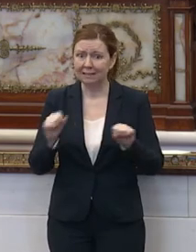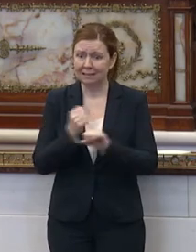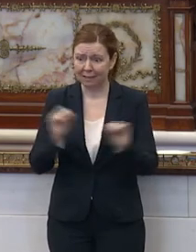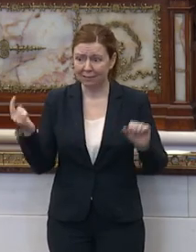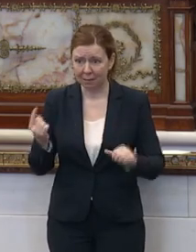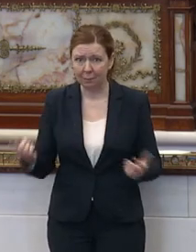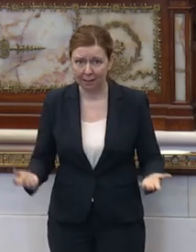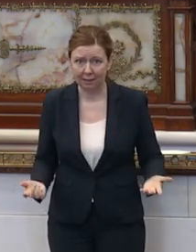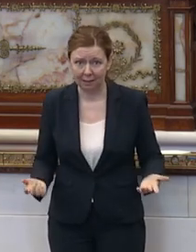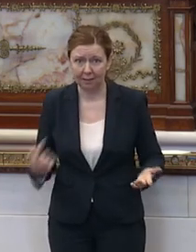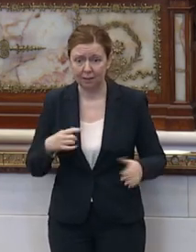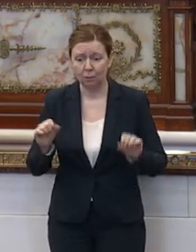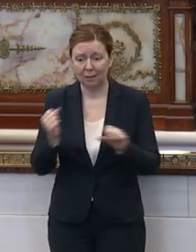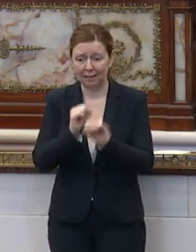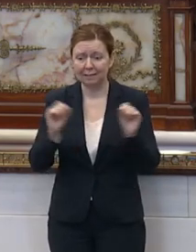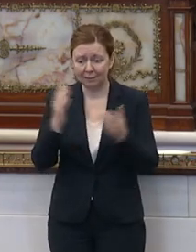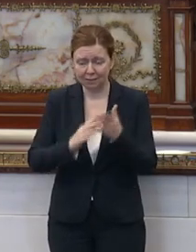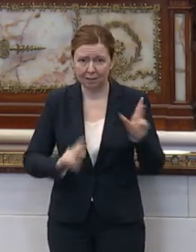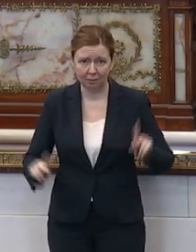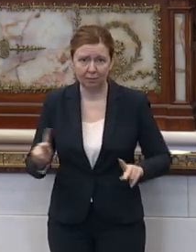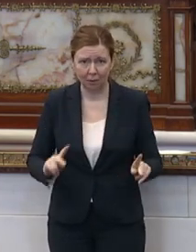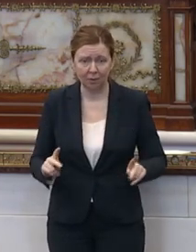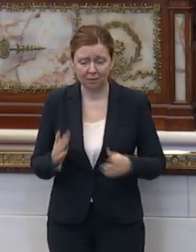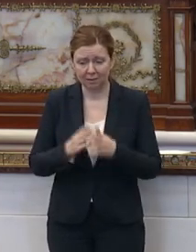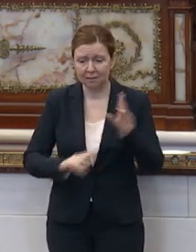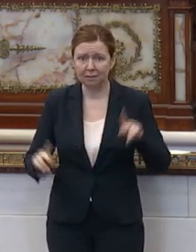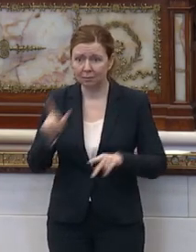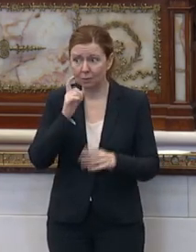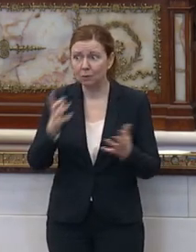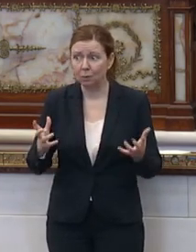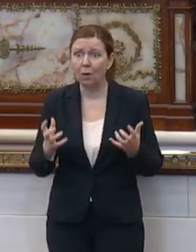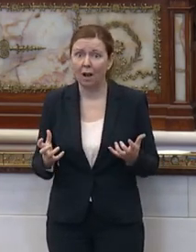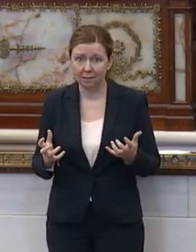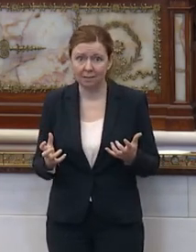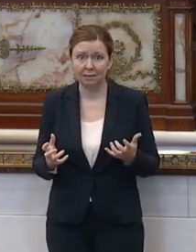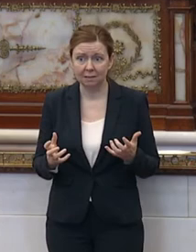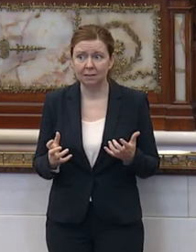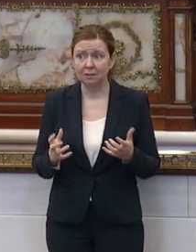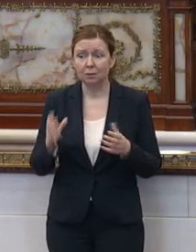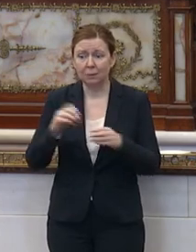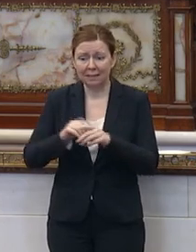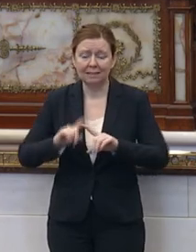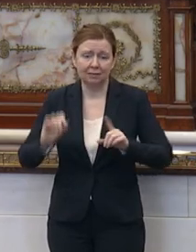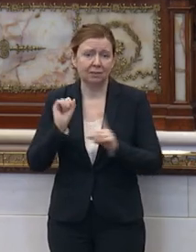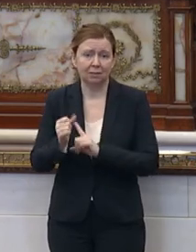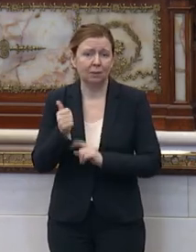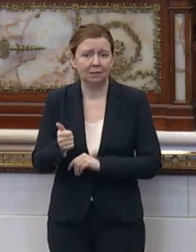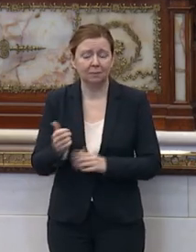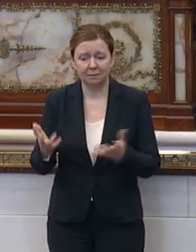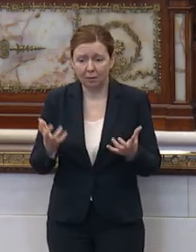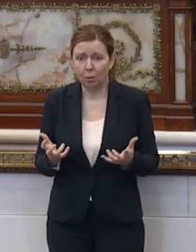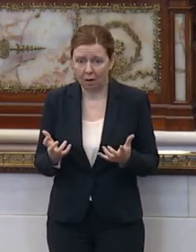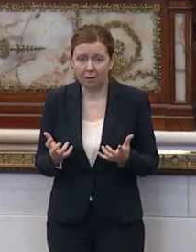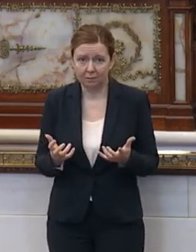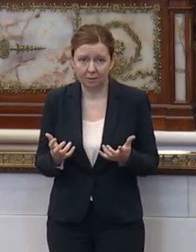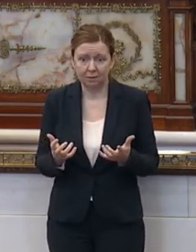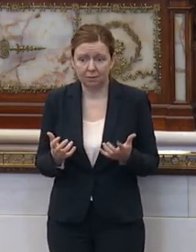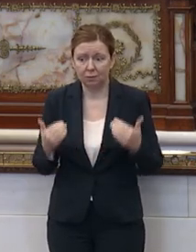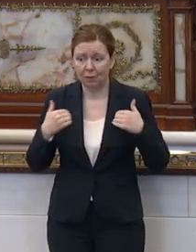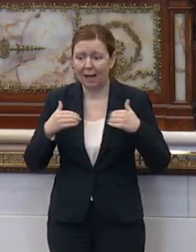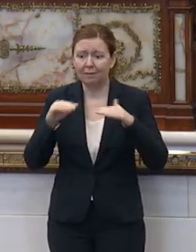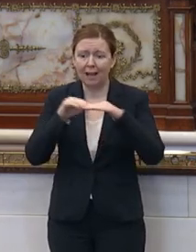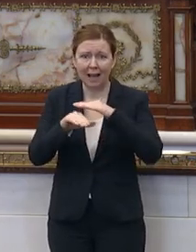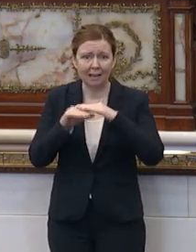somebody. We can save some folks. There are some folks who want to be in a different situation. They want to